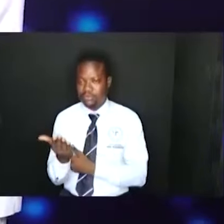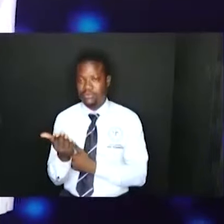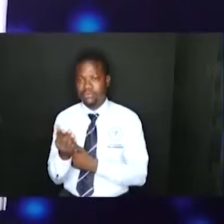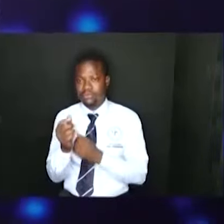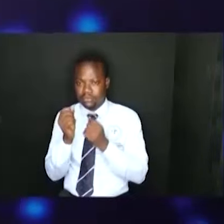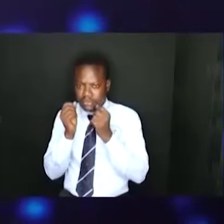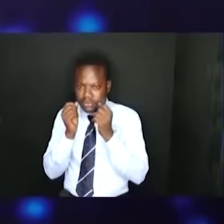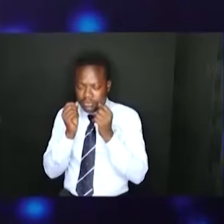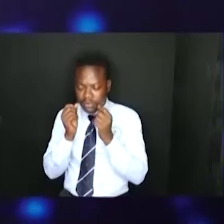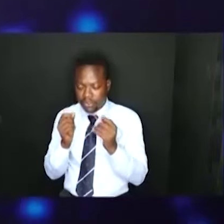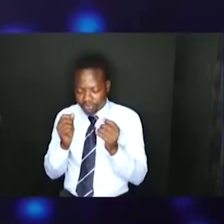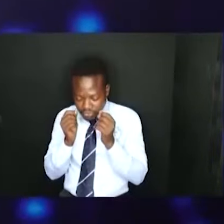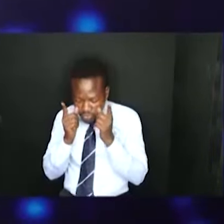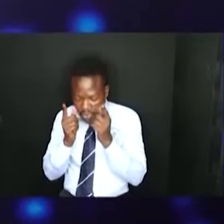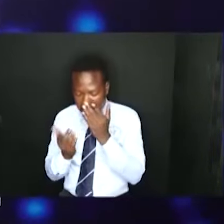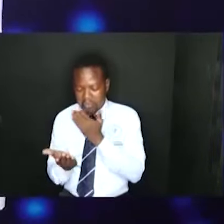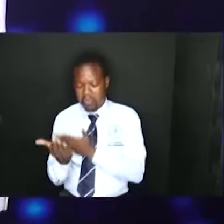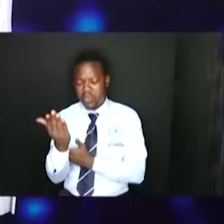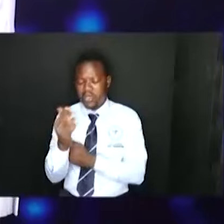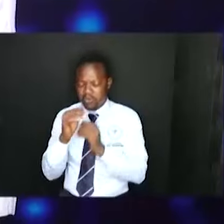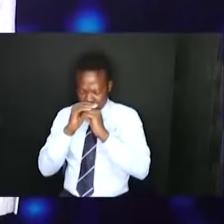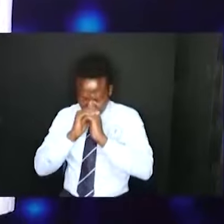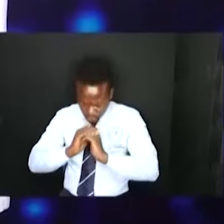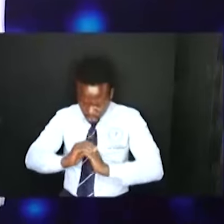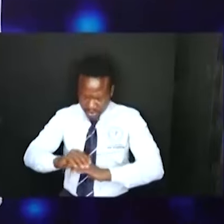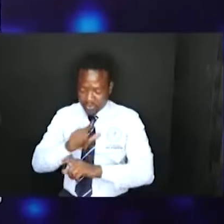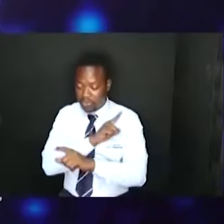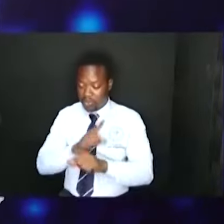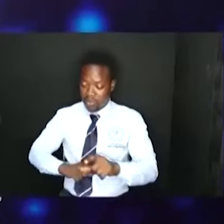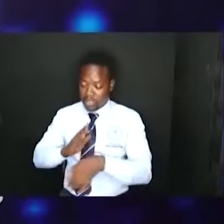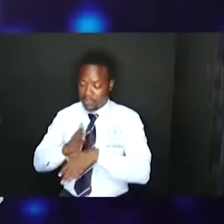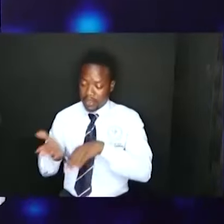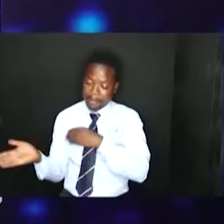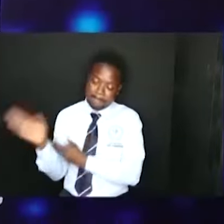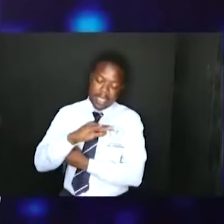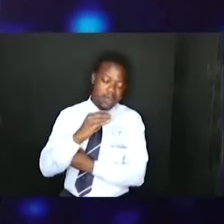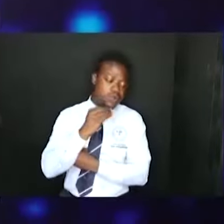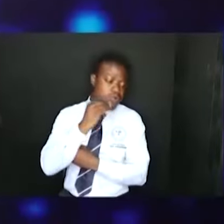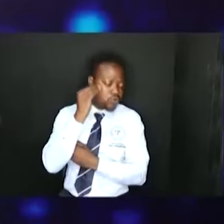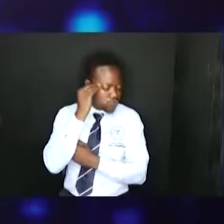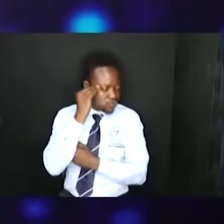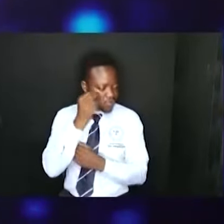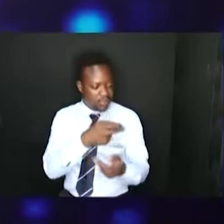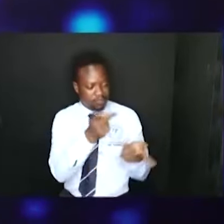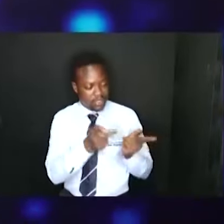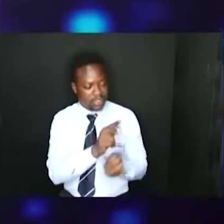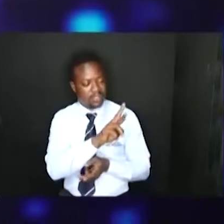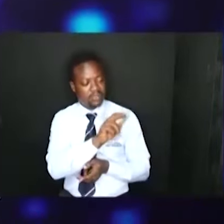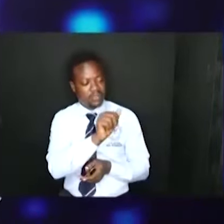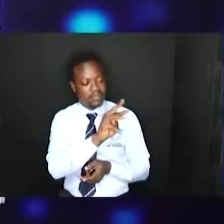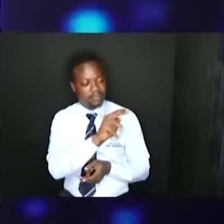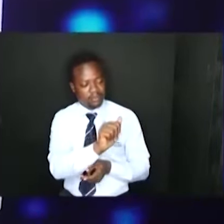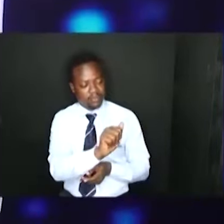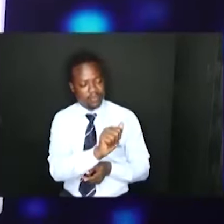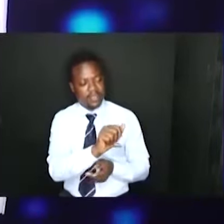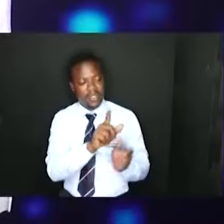and worshipped before the Lord, and then went back to their home at Ramah. Elkanah made love to